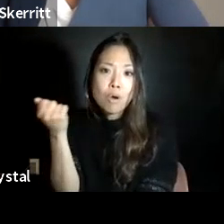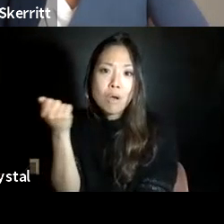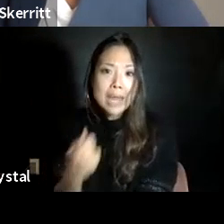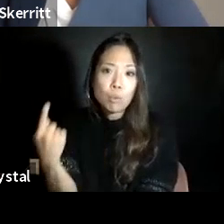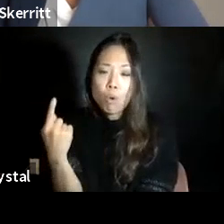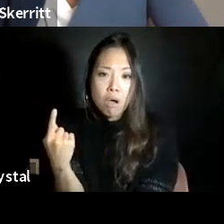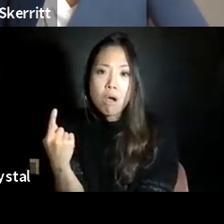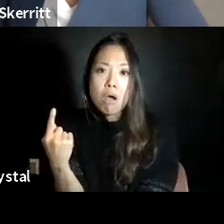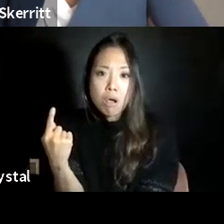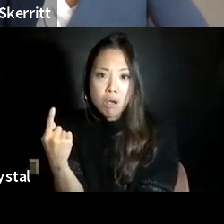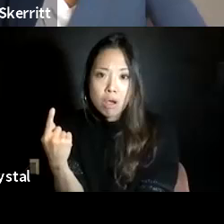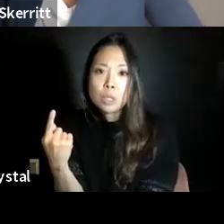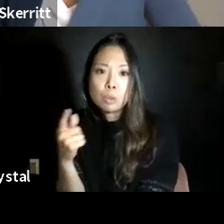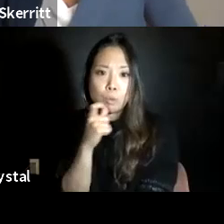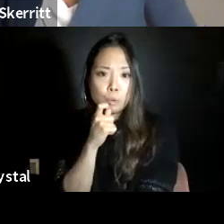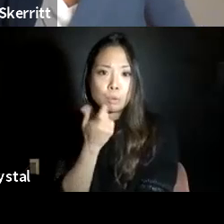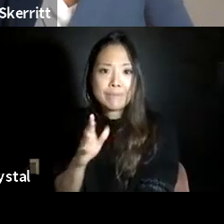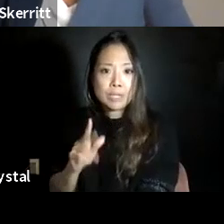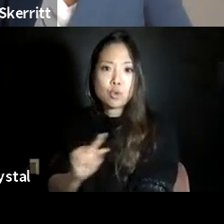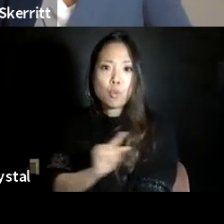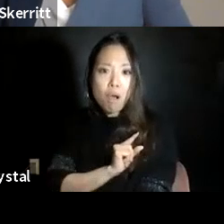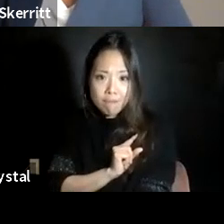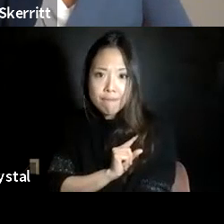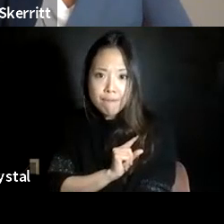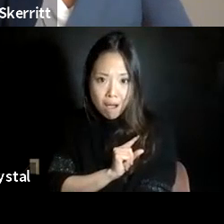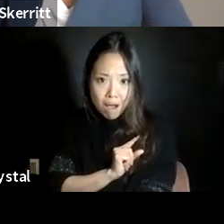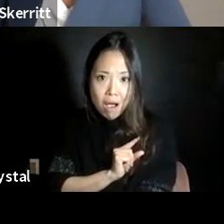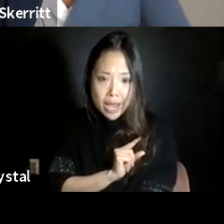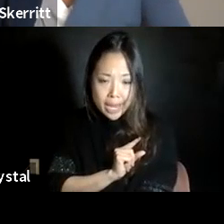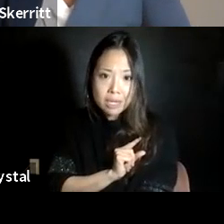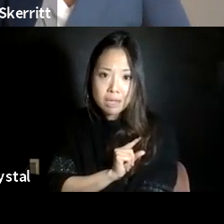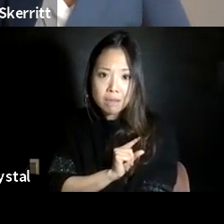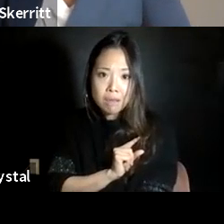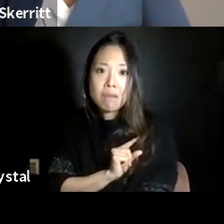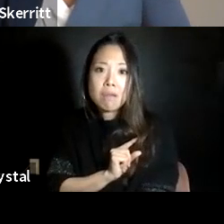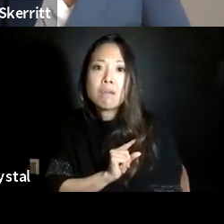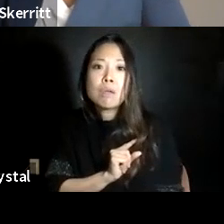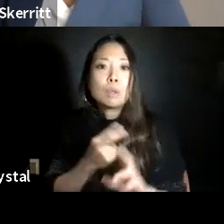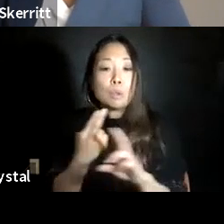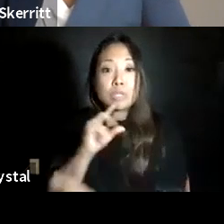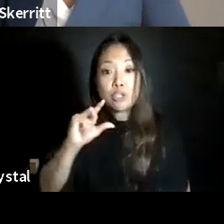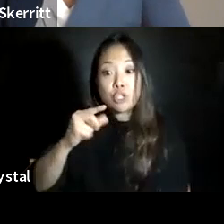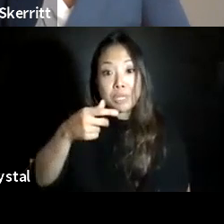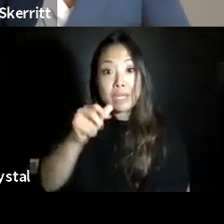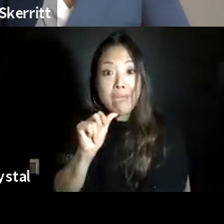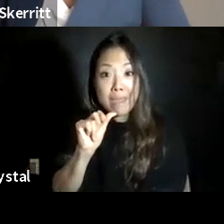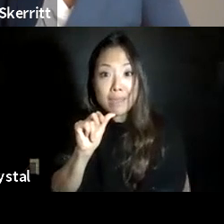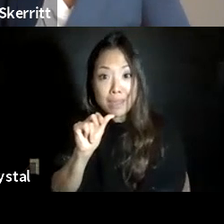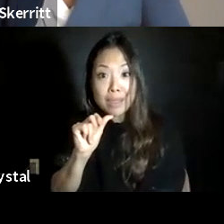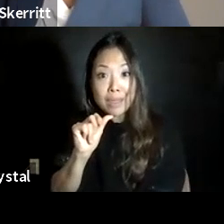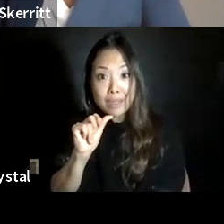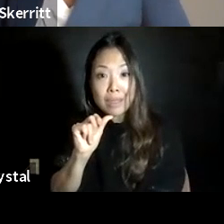qualified in the applicant pool simply using the grade point average raises the issue